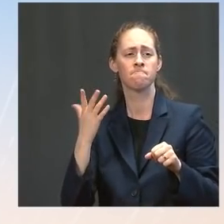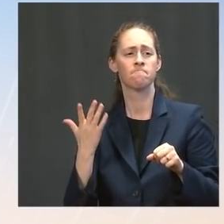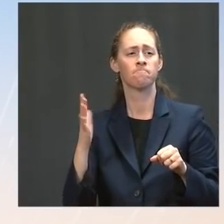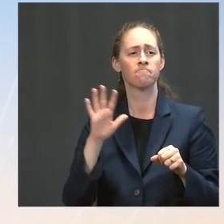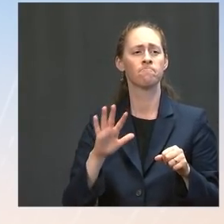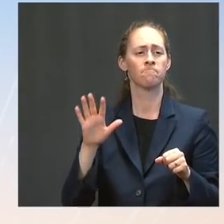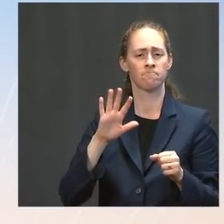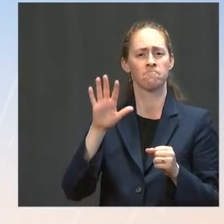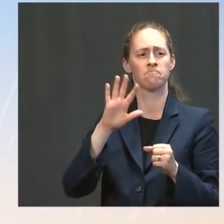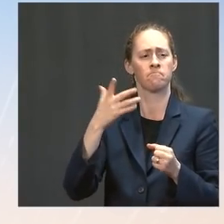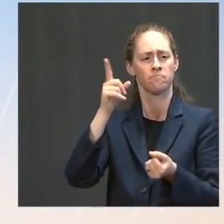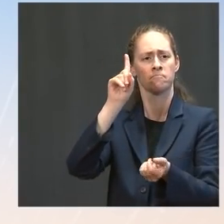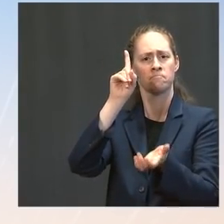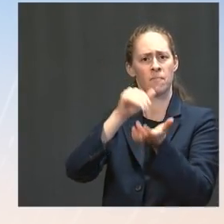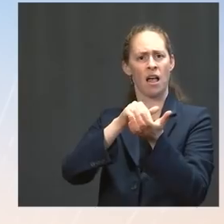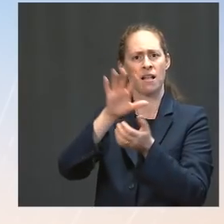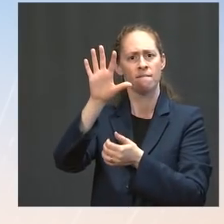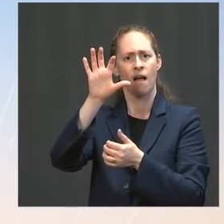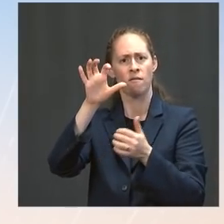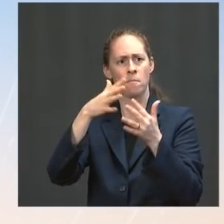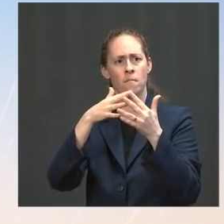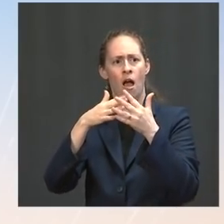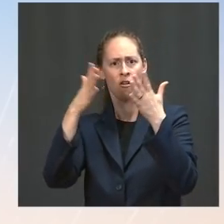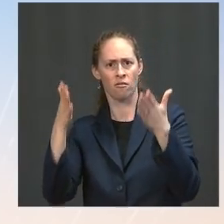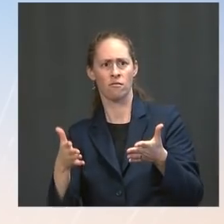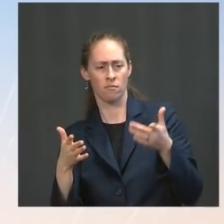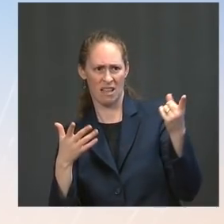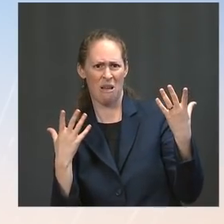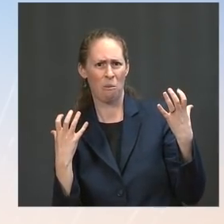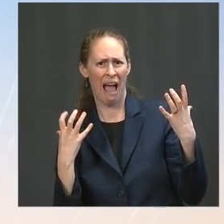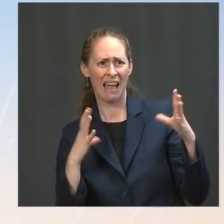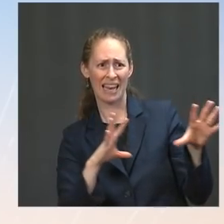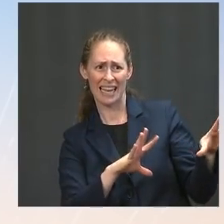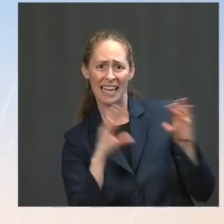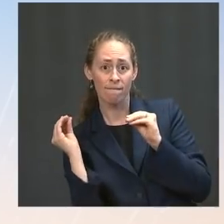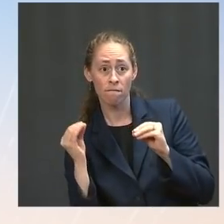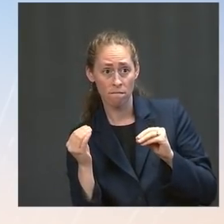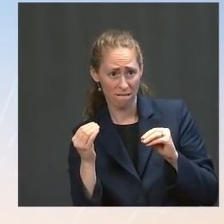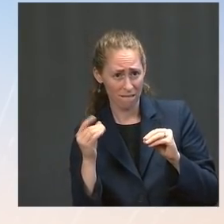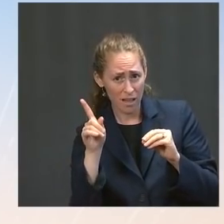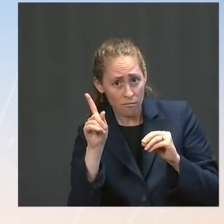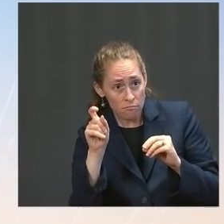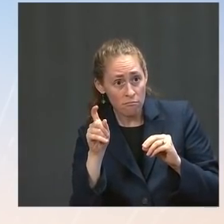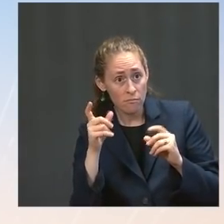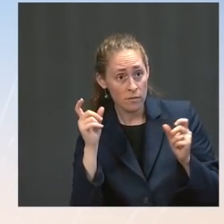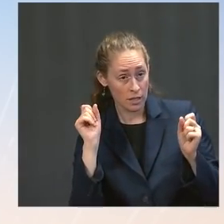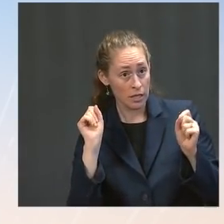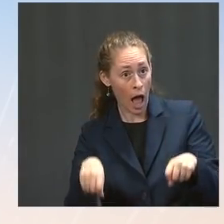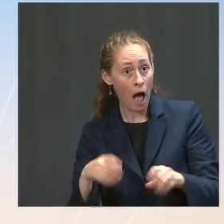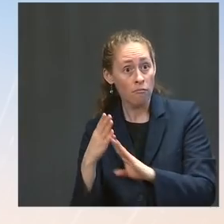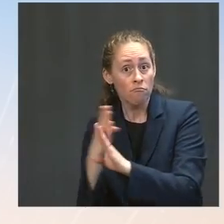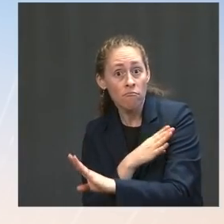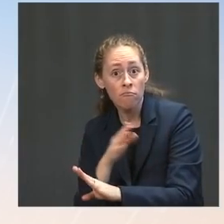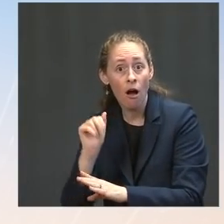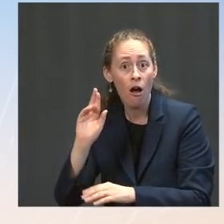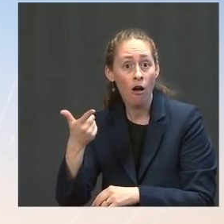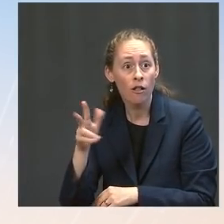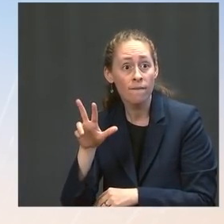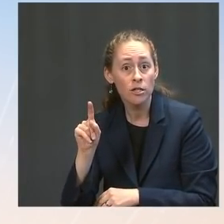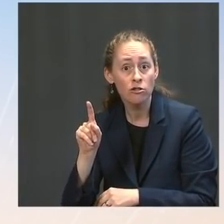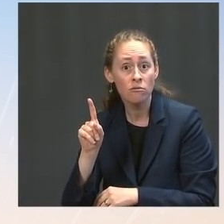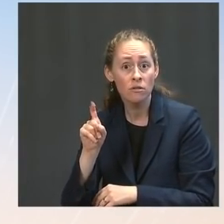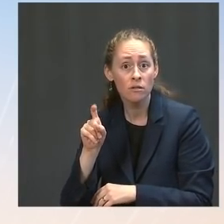how confident is the administration that all Americans who want to get out will be out by August